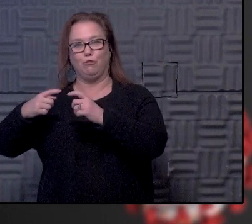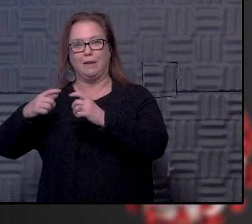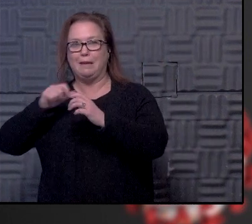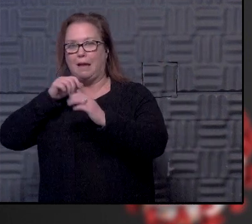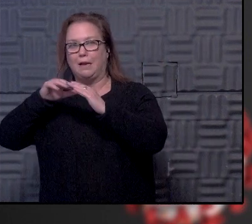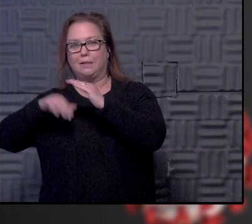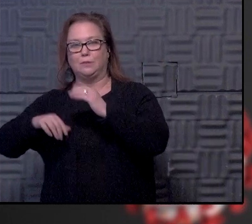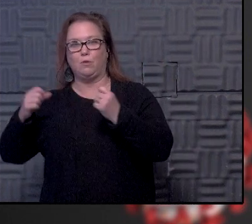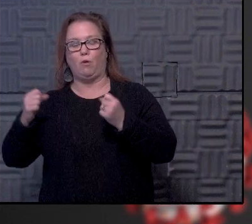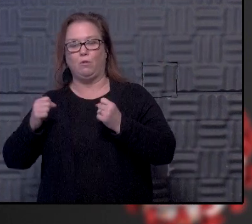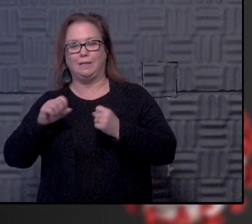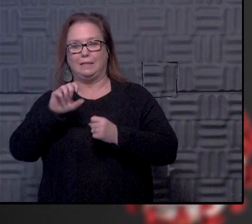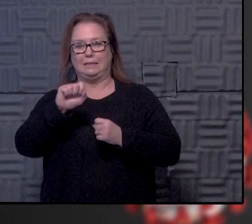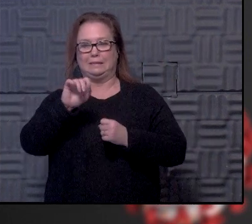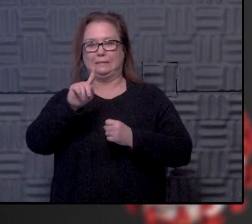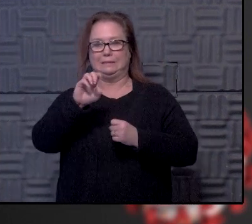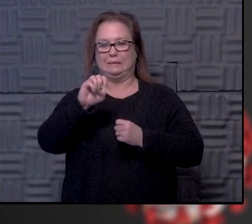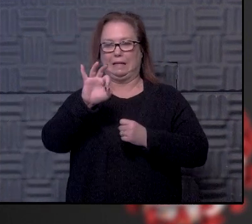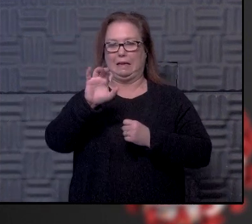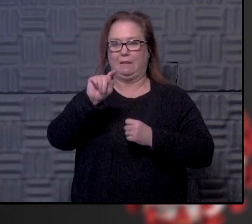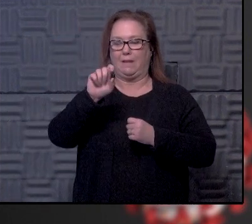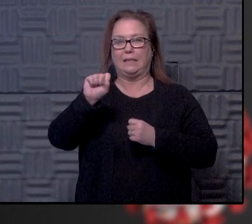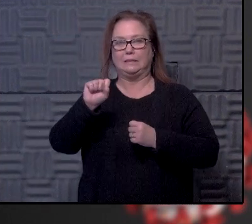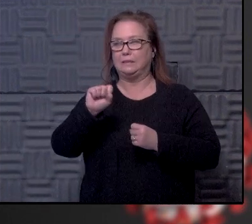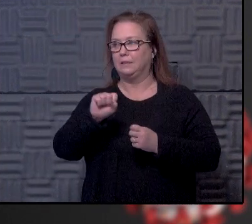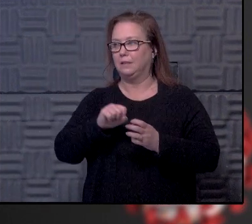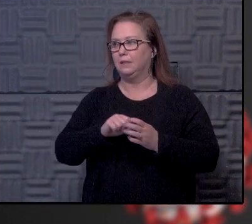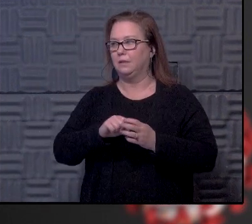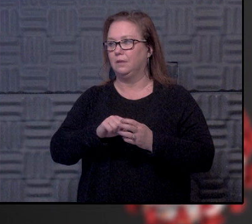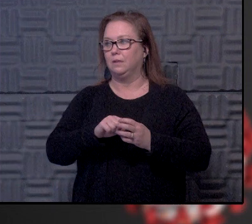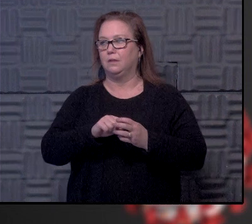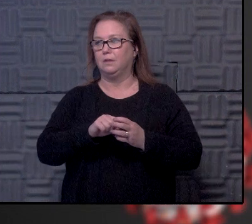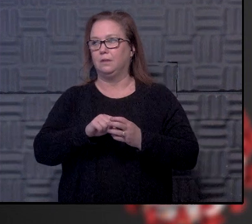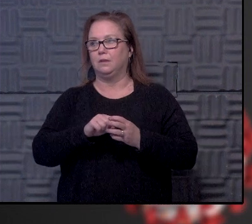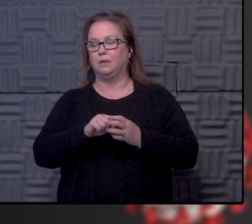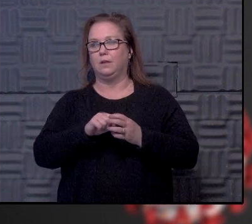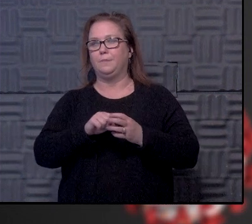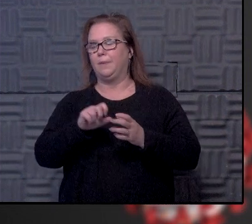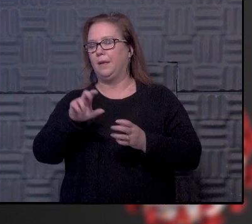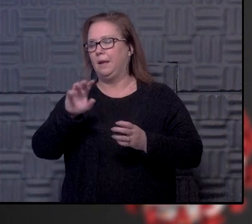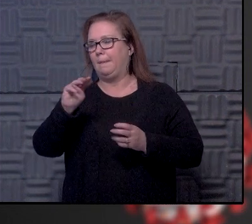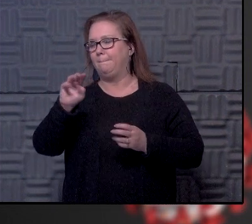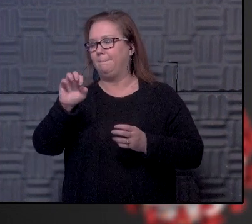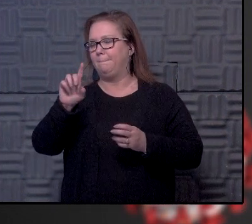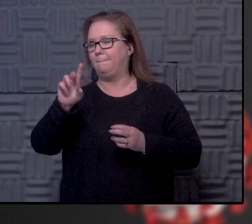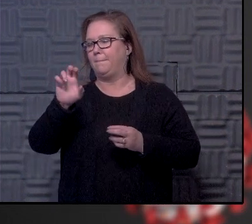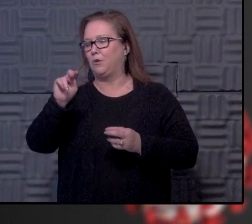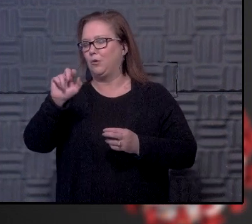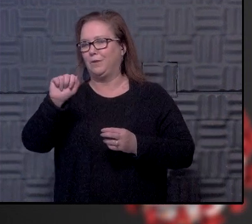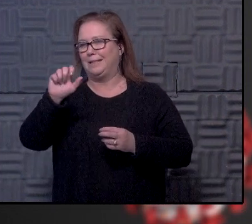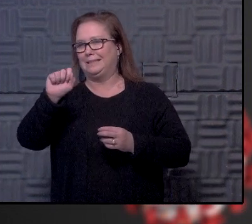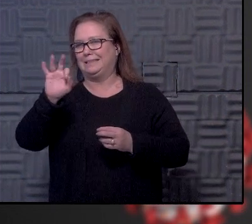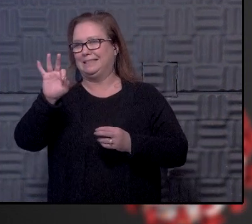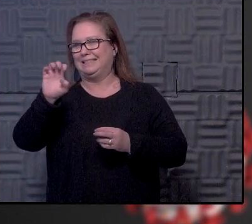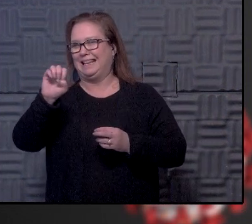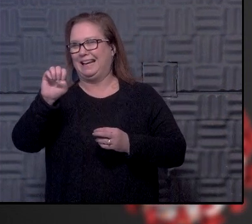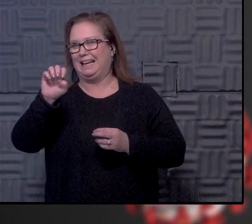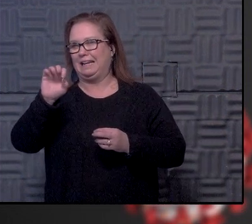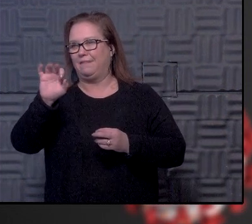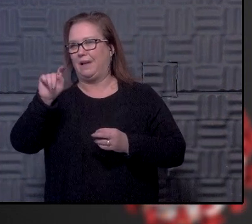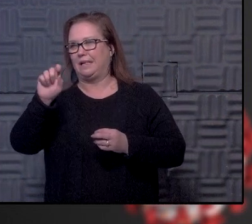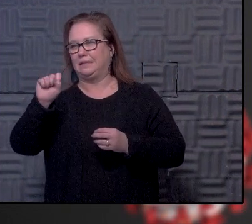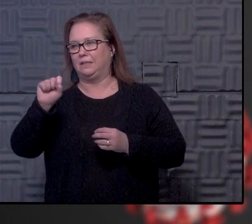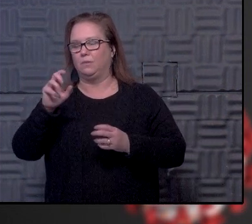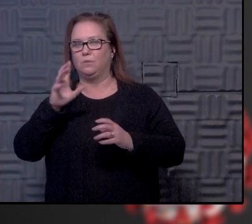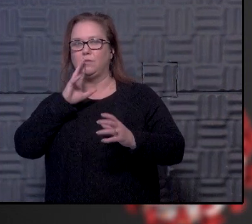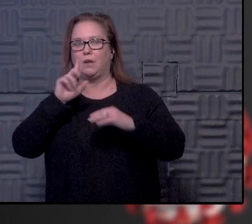know about side effects. They're reading that they're worse. Can you define what worse is? We'll talk about that. I'm not sure about that side effect statement. You and I are going to